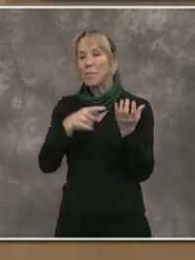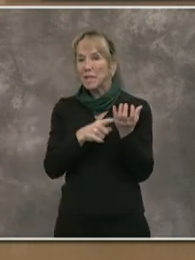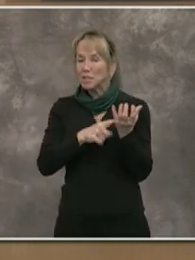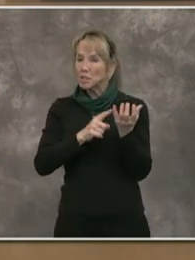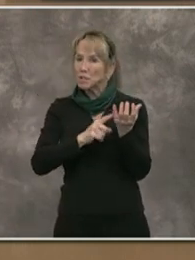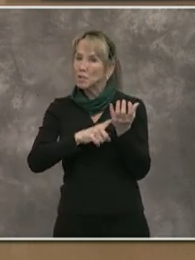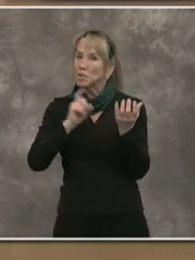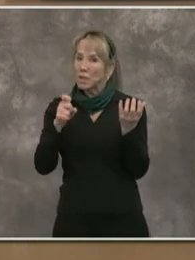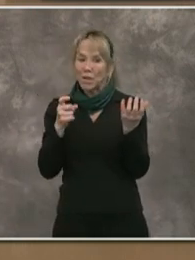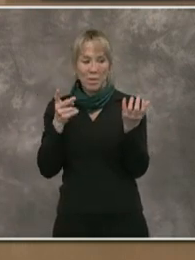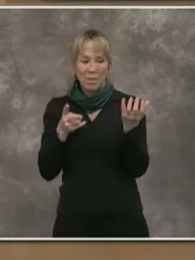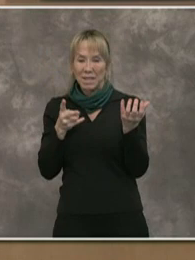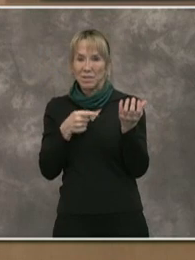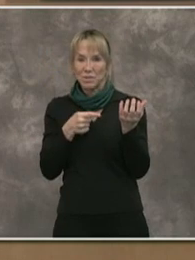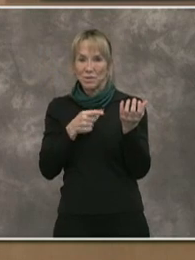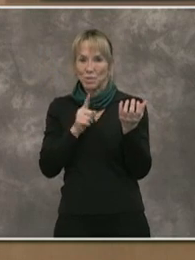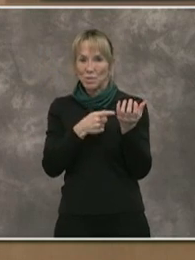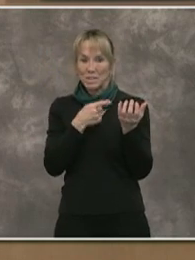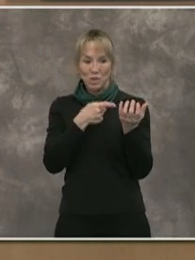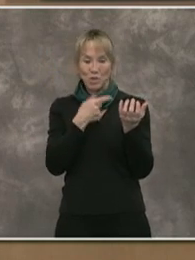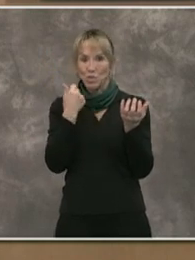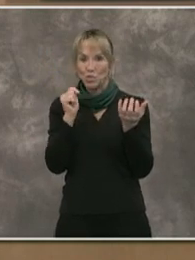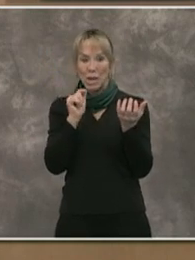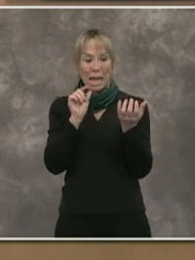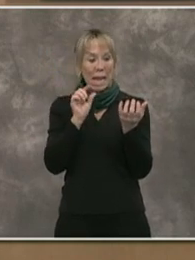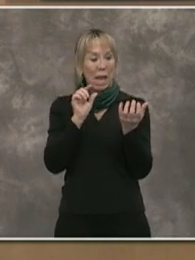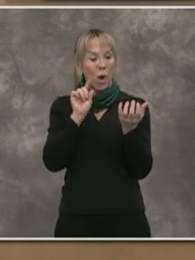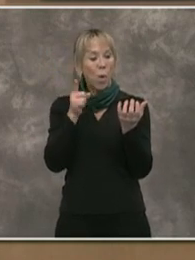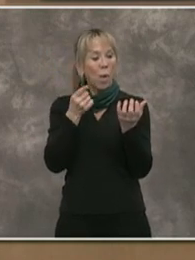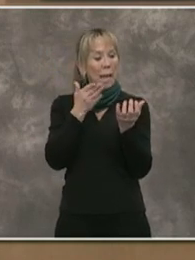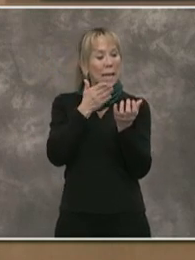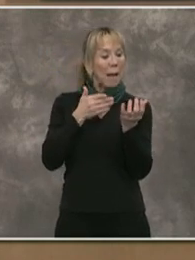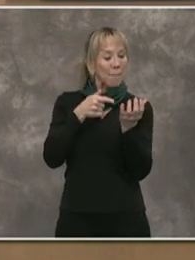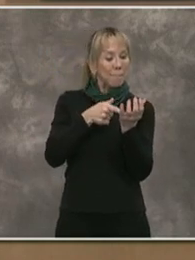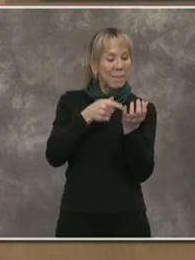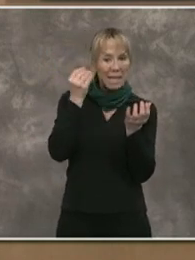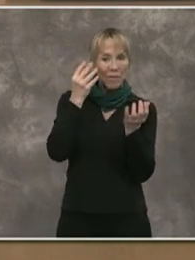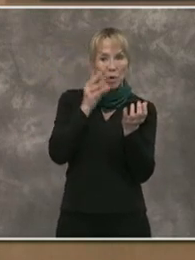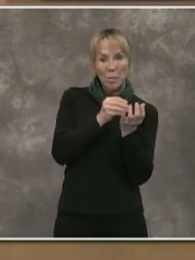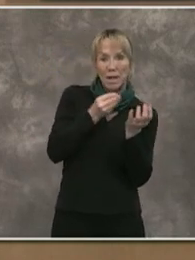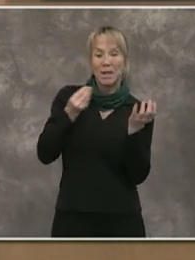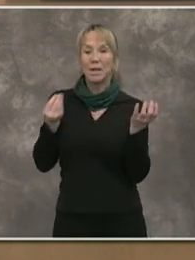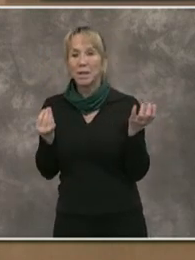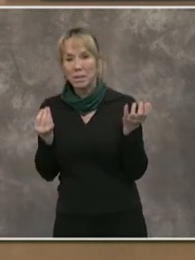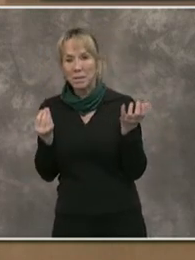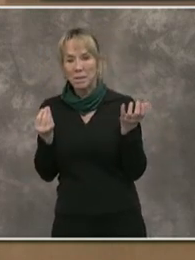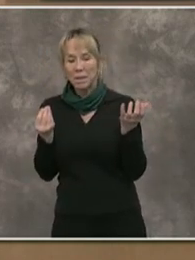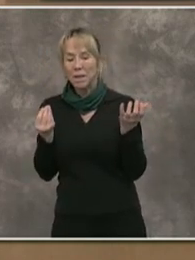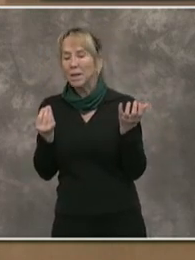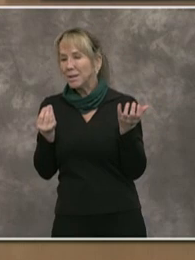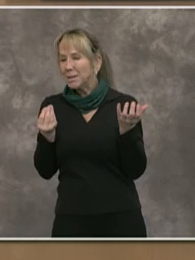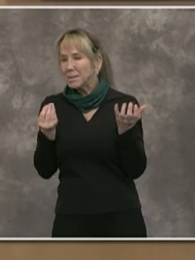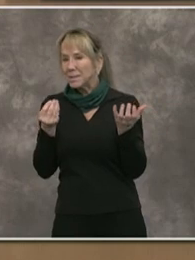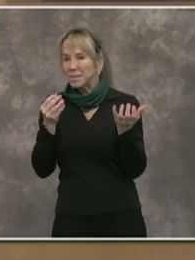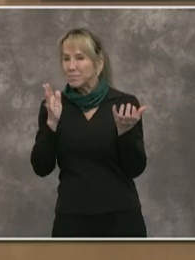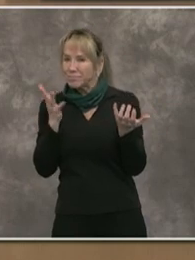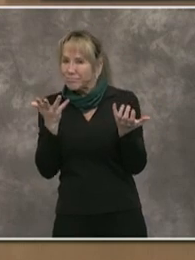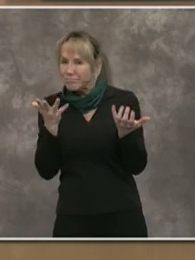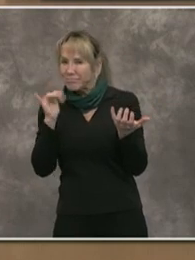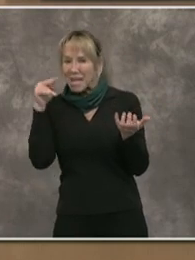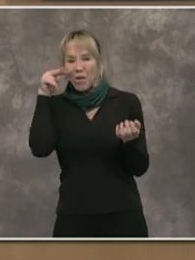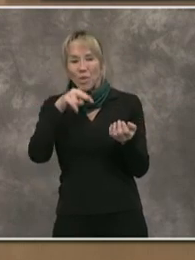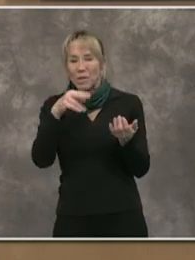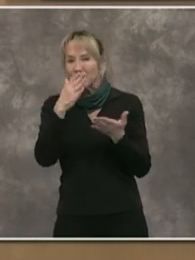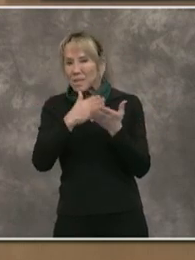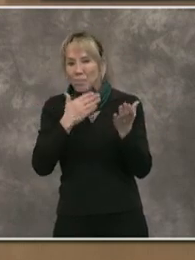with it. So when you try to extract a specific data point, there are people that are actually doing some of this stuff manually by looking